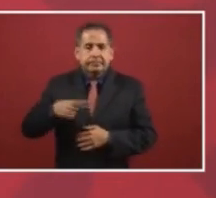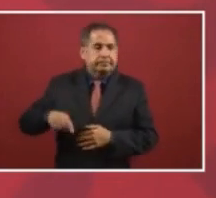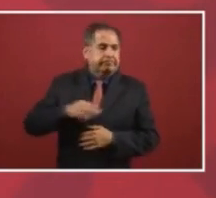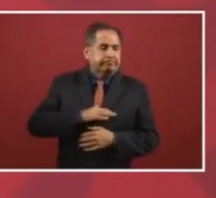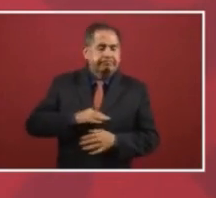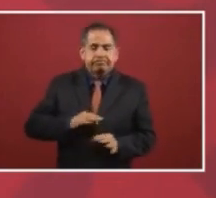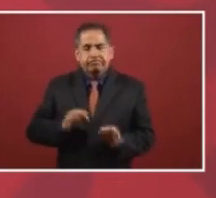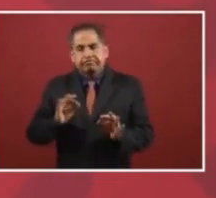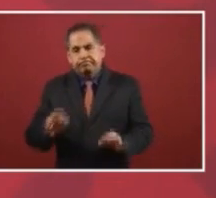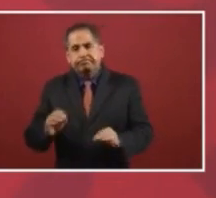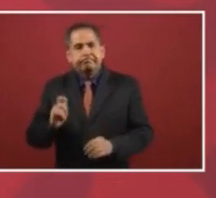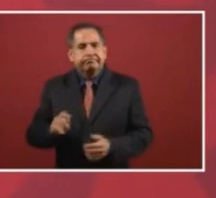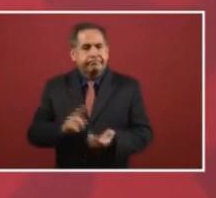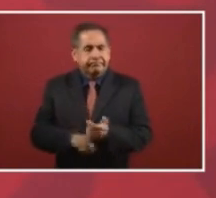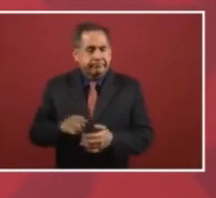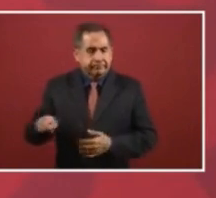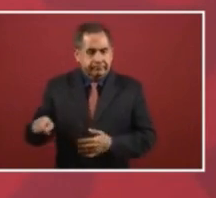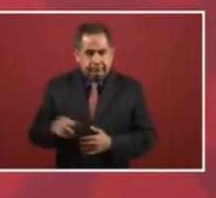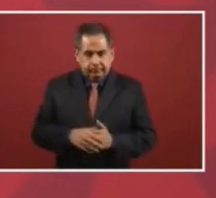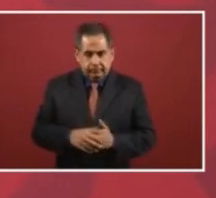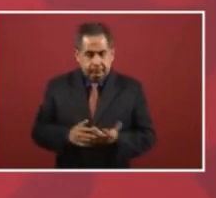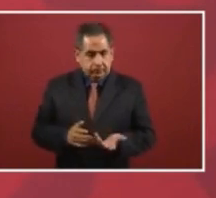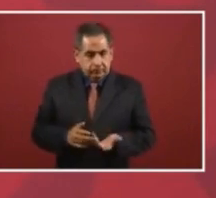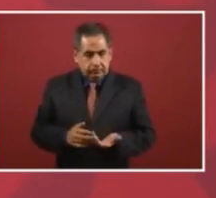There is a happy coincidence